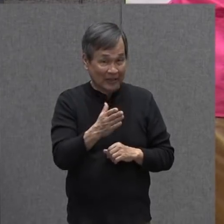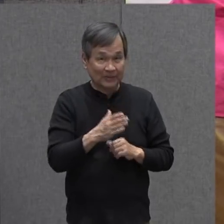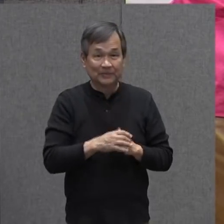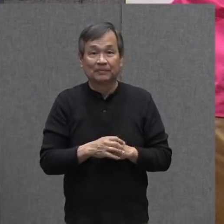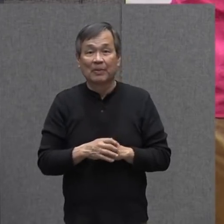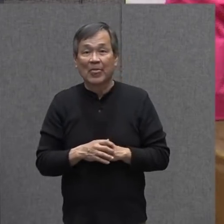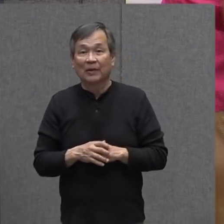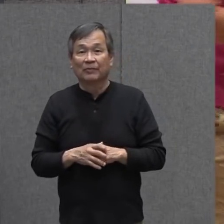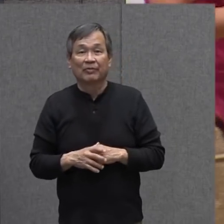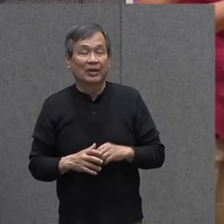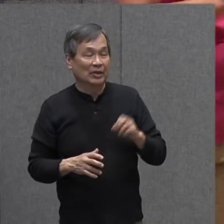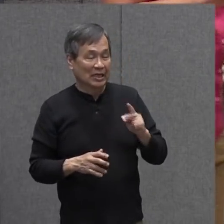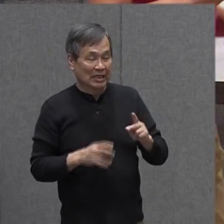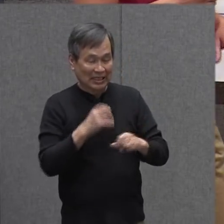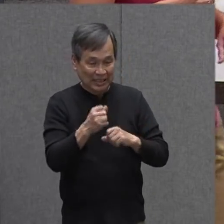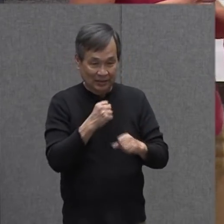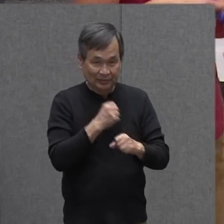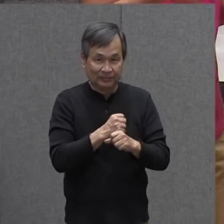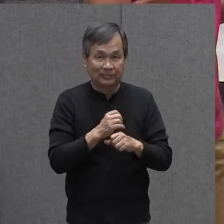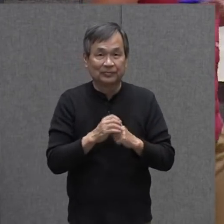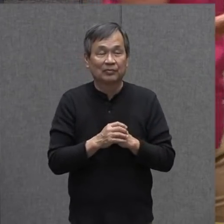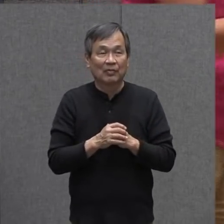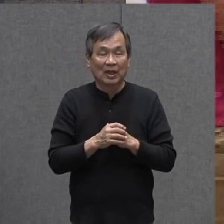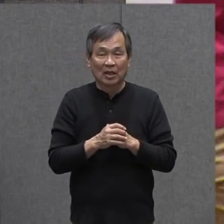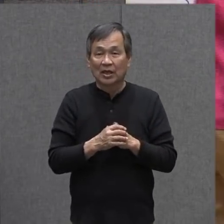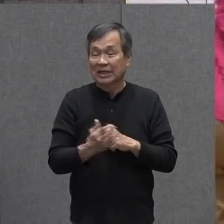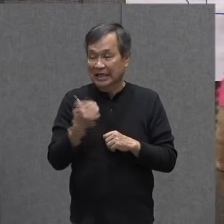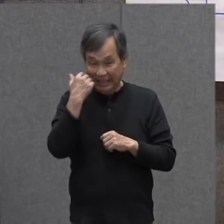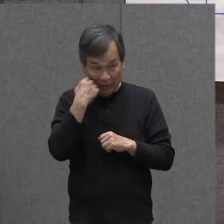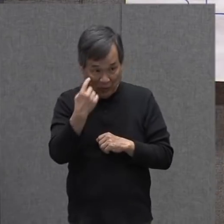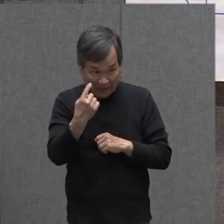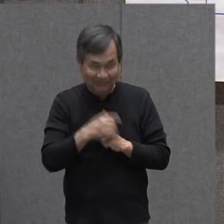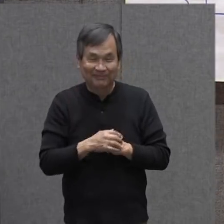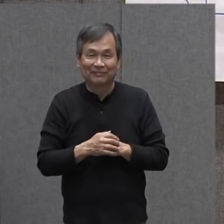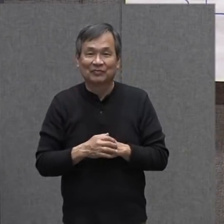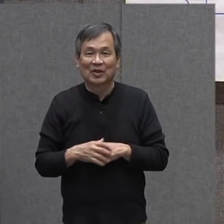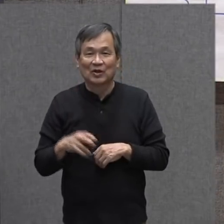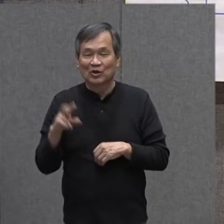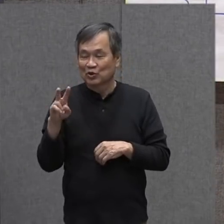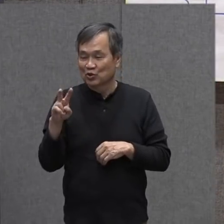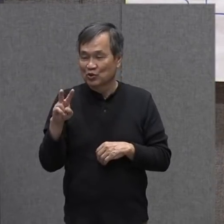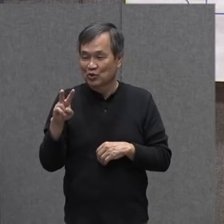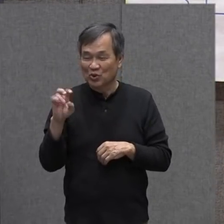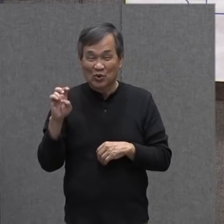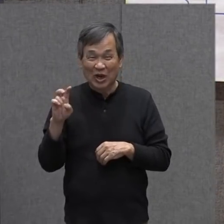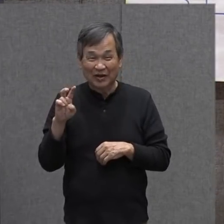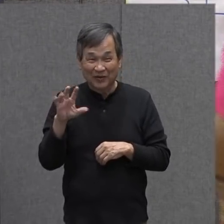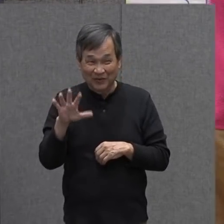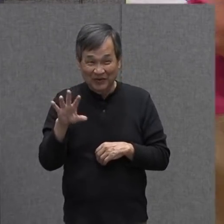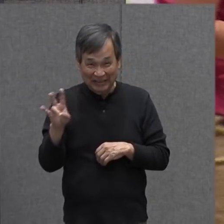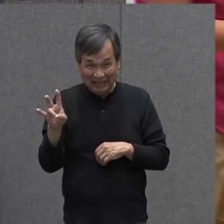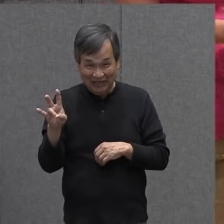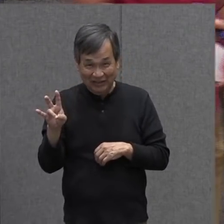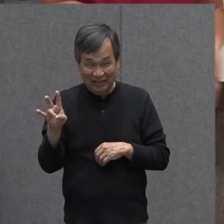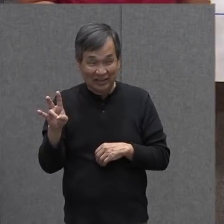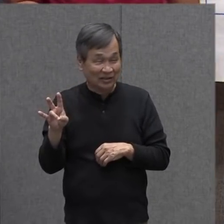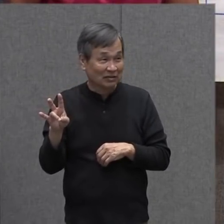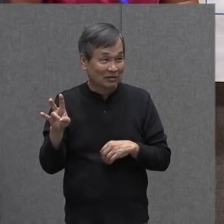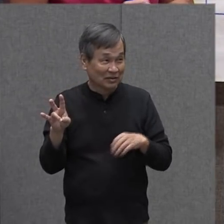seeds. And he got 6 seeds. And then it just kept going. And after year 5, we had